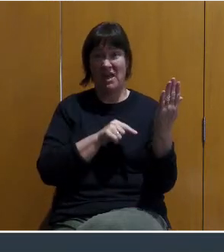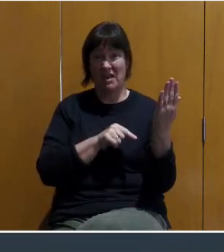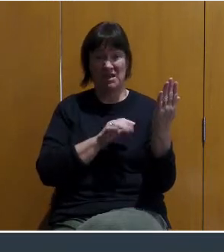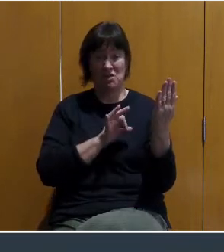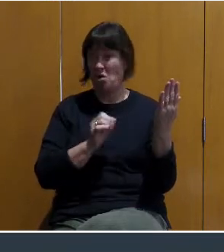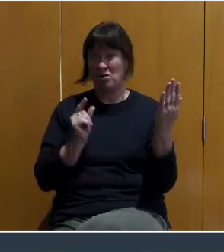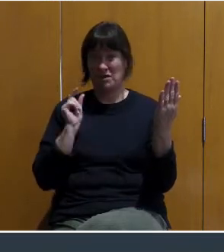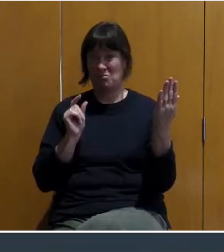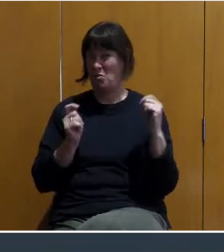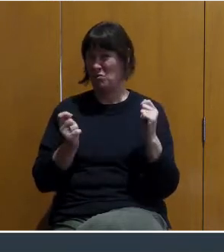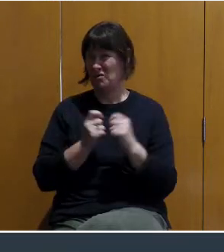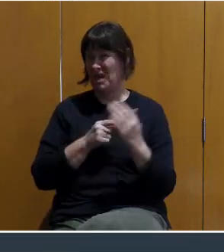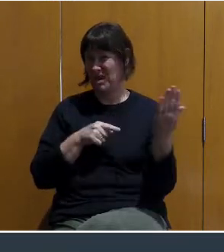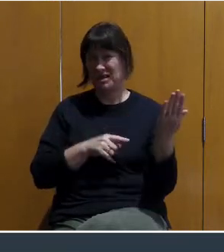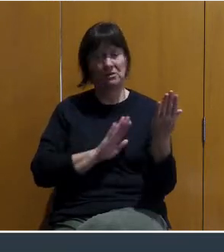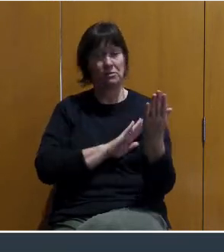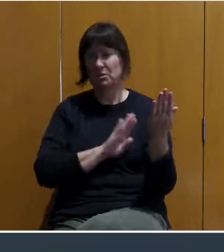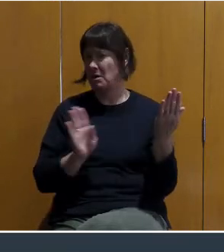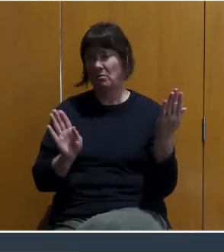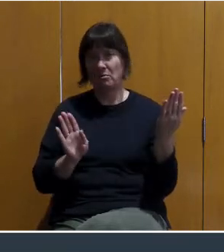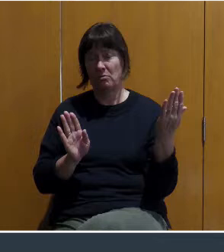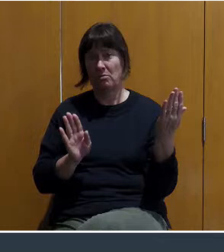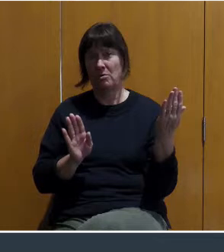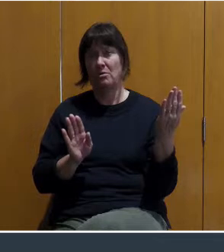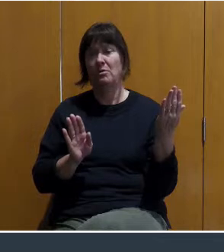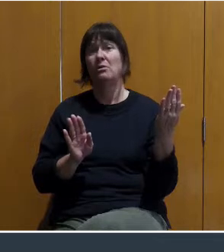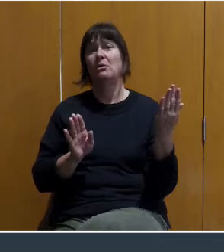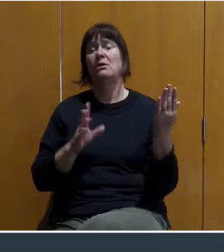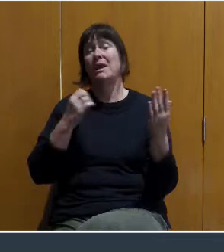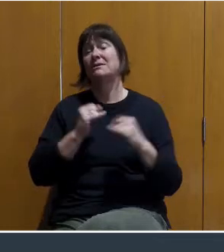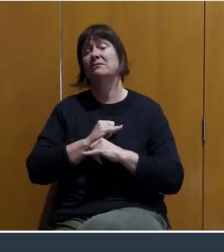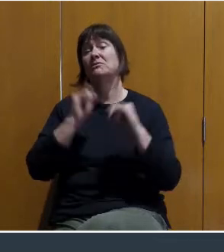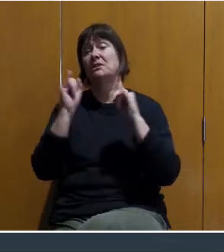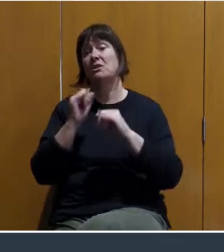from anything minor, and it will, in my opinion, have some perverse consequences.